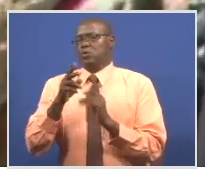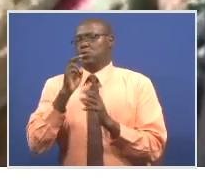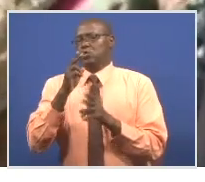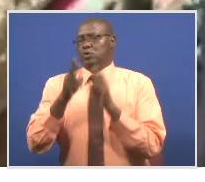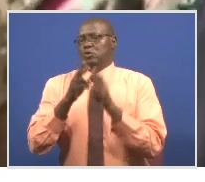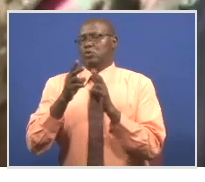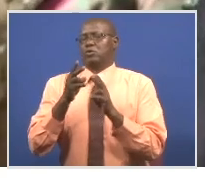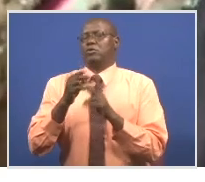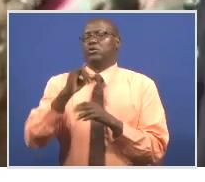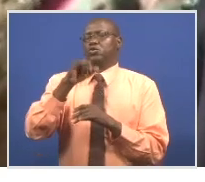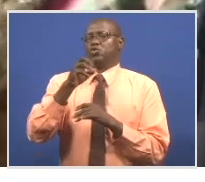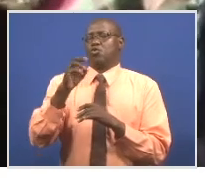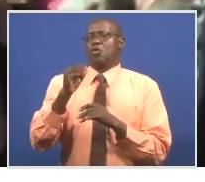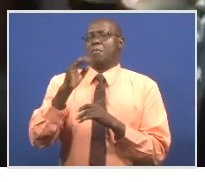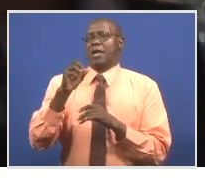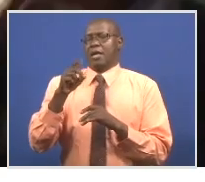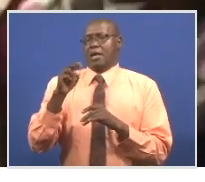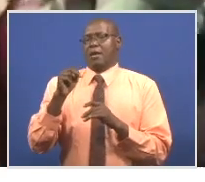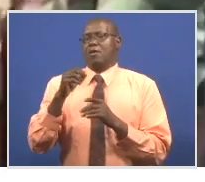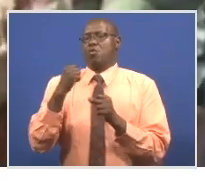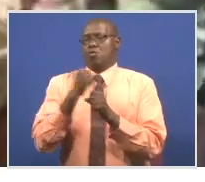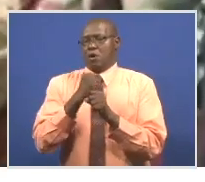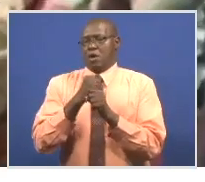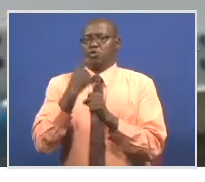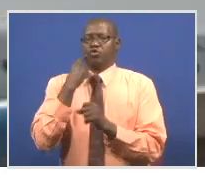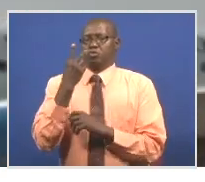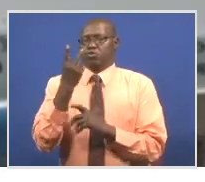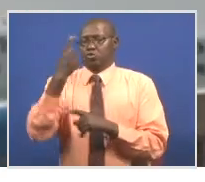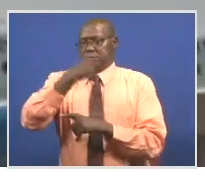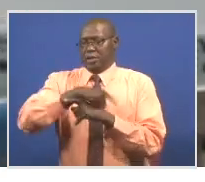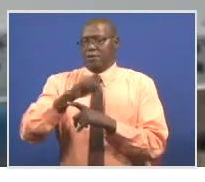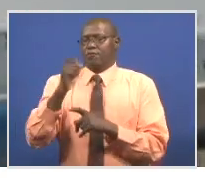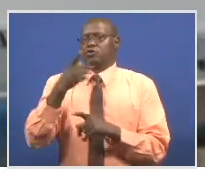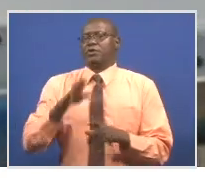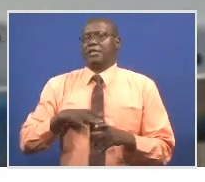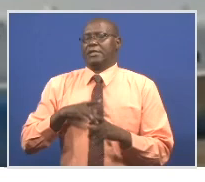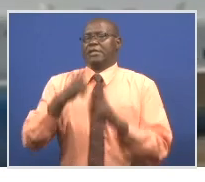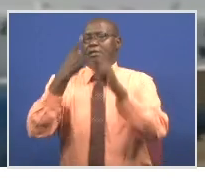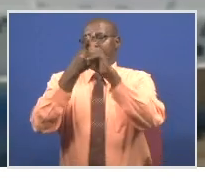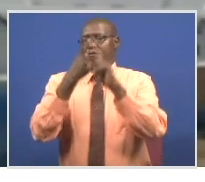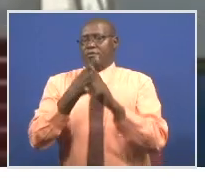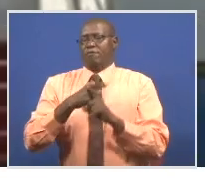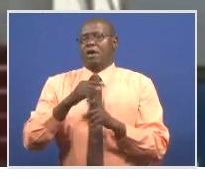Dr. Joe Biden organized a two-day workshop for first ladies from various African states.